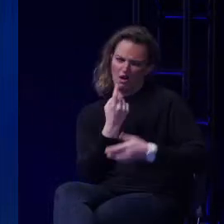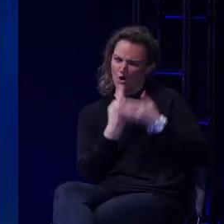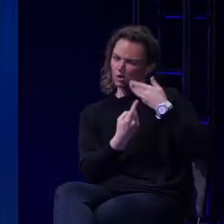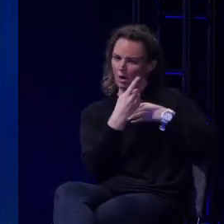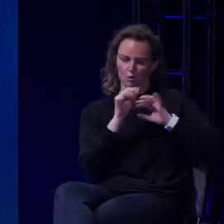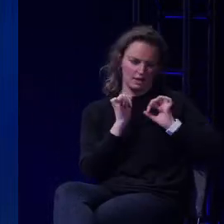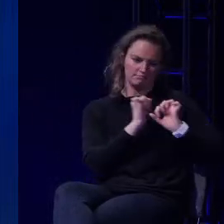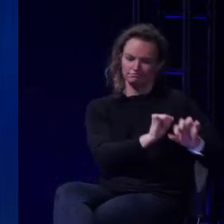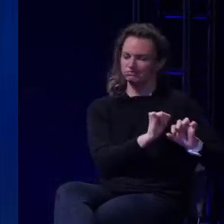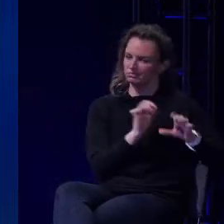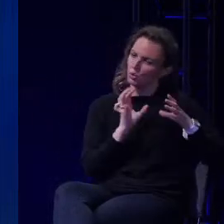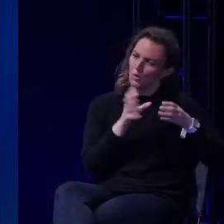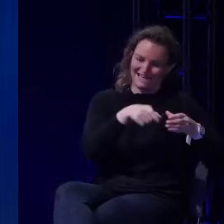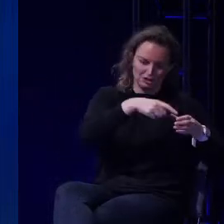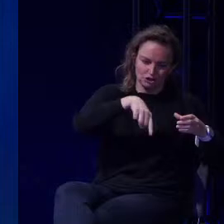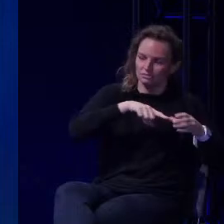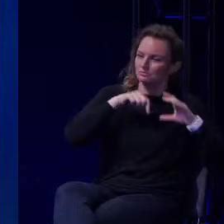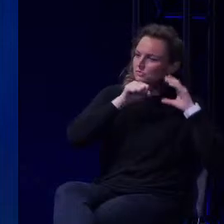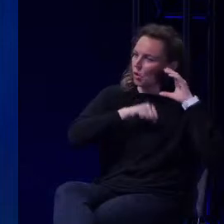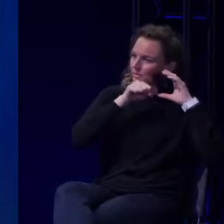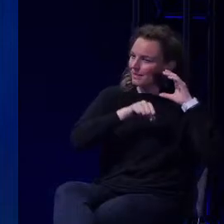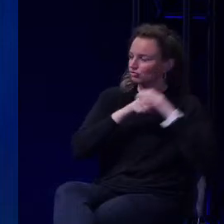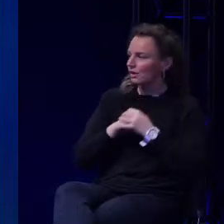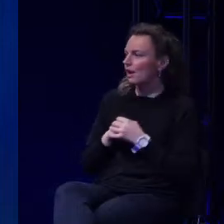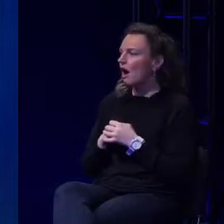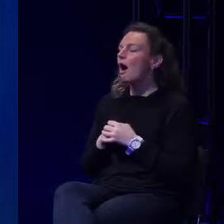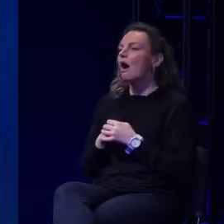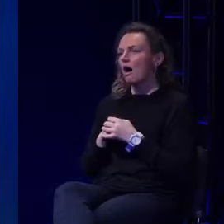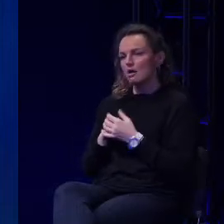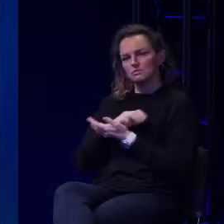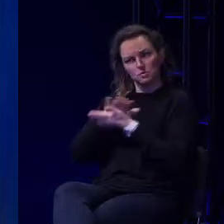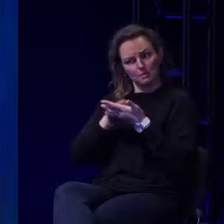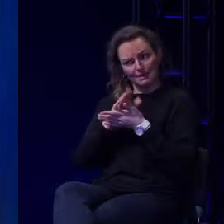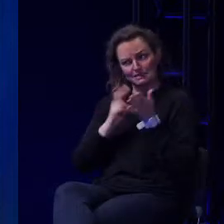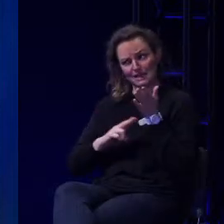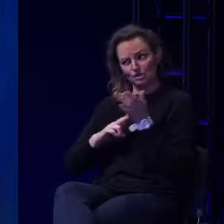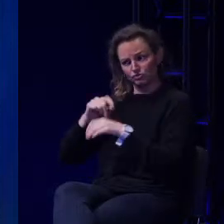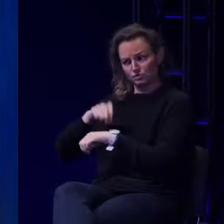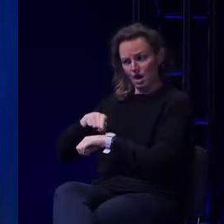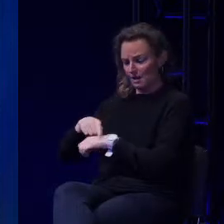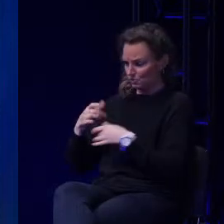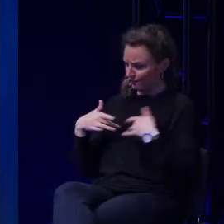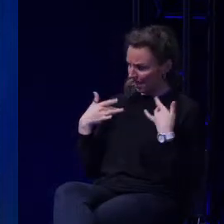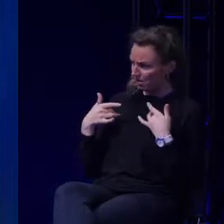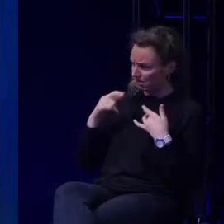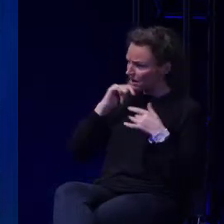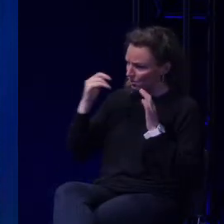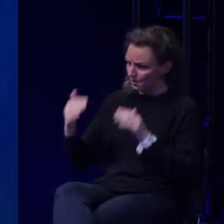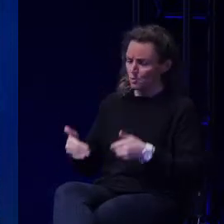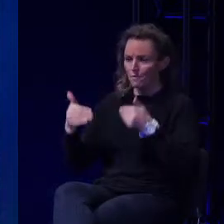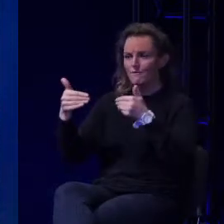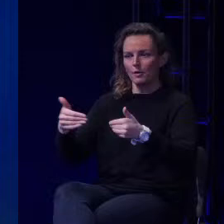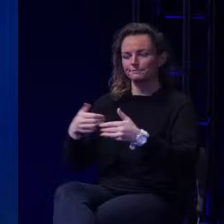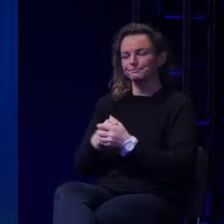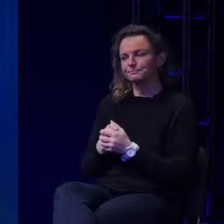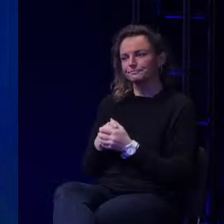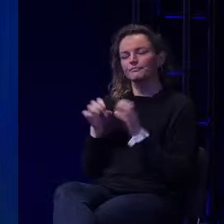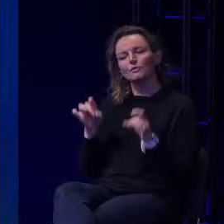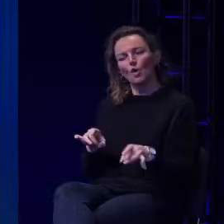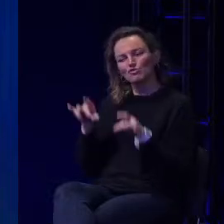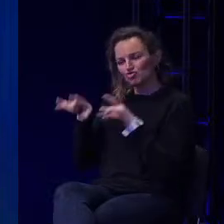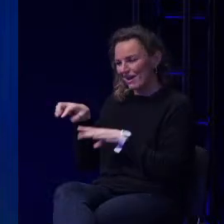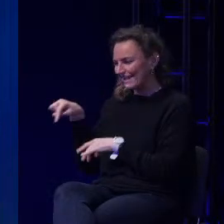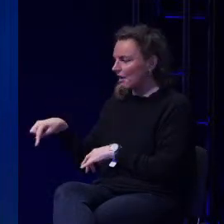you thought, okay, I'm gonna move on to that. Yes, in Australia, I sort of tried to do. I